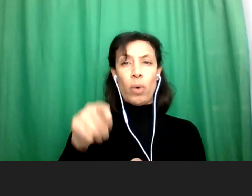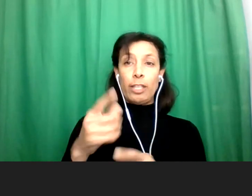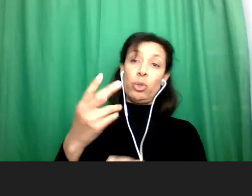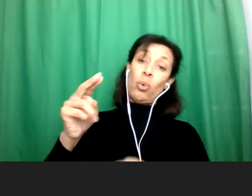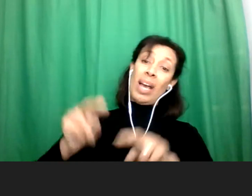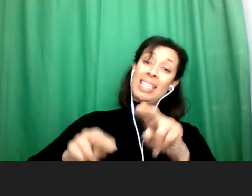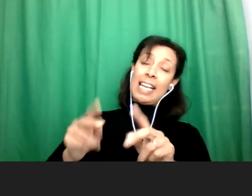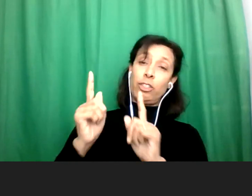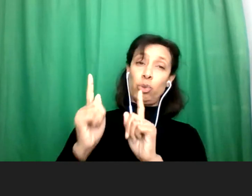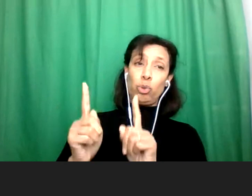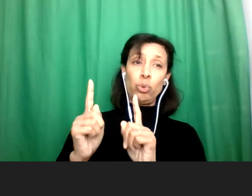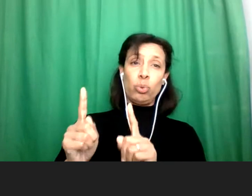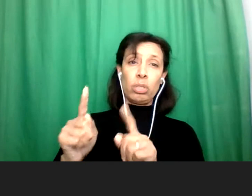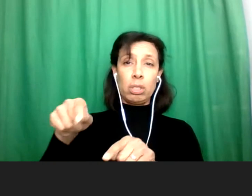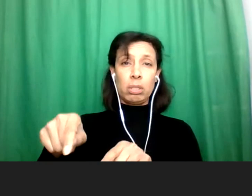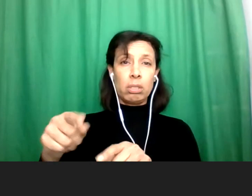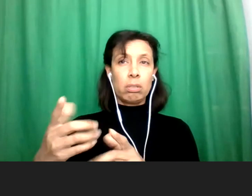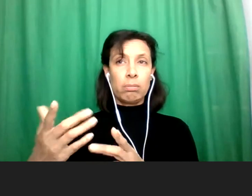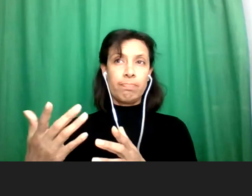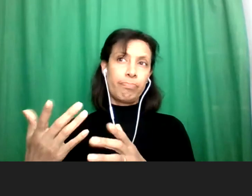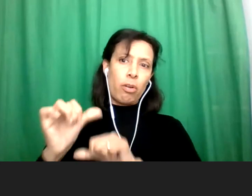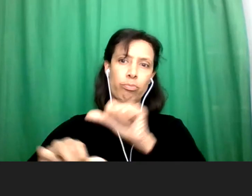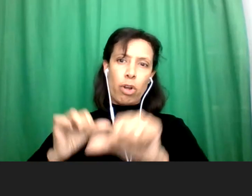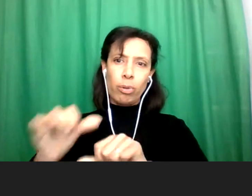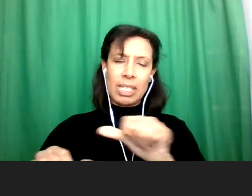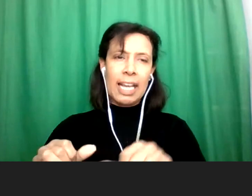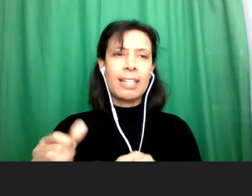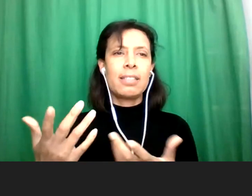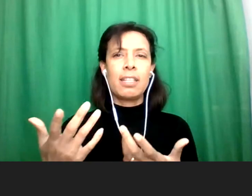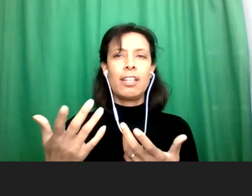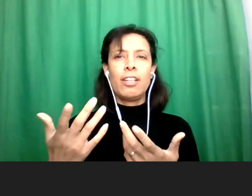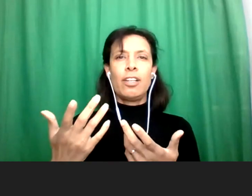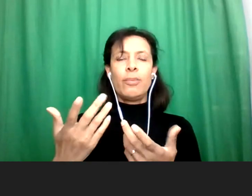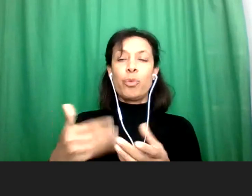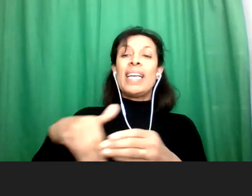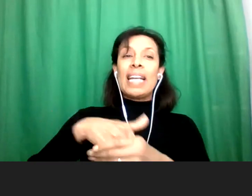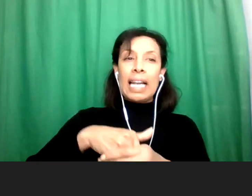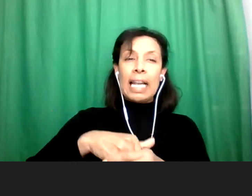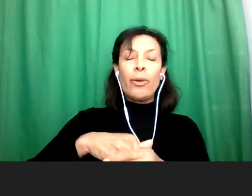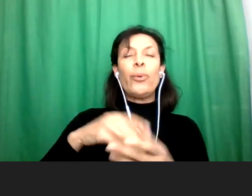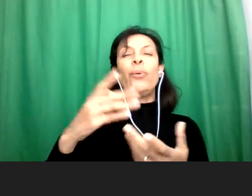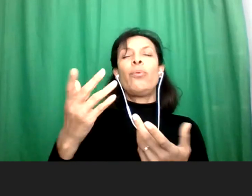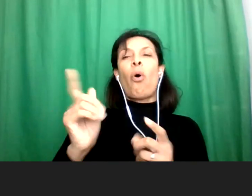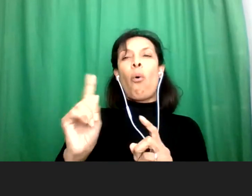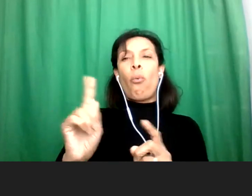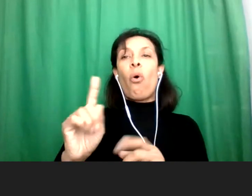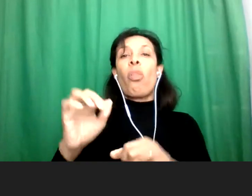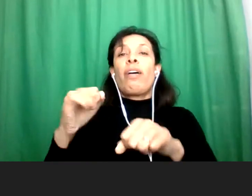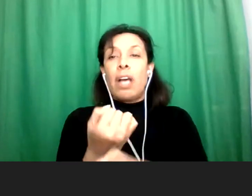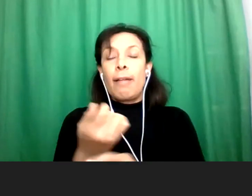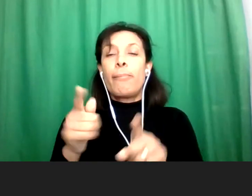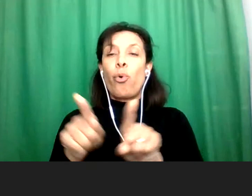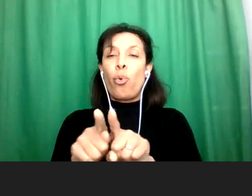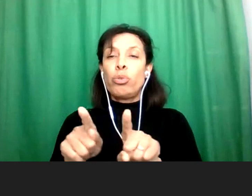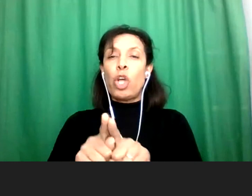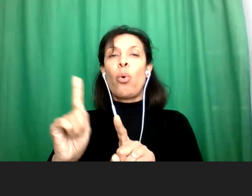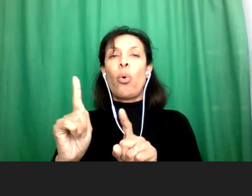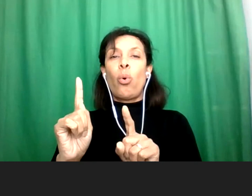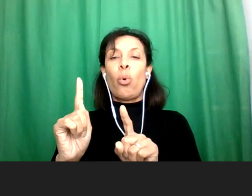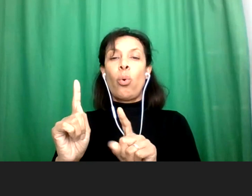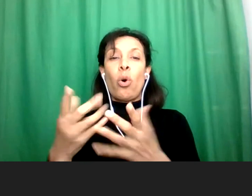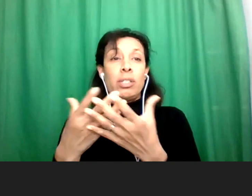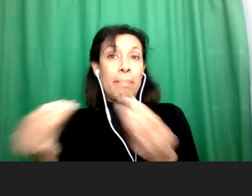done. So you've got what they have put in their feedback, the comments that they've put on the students' work, but you've